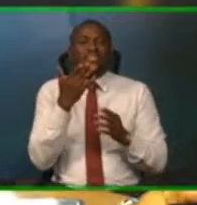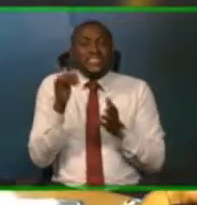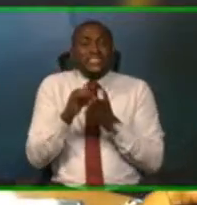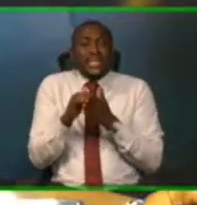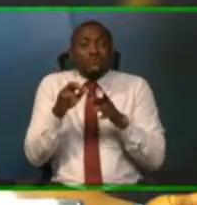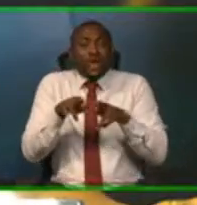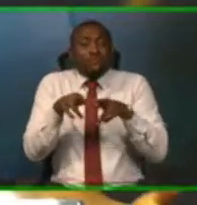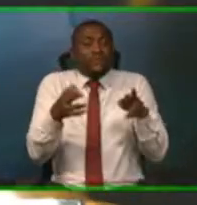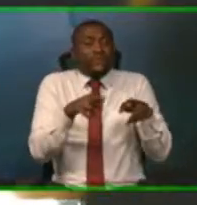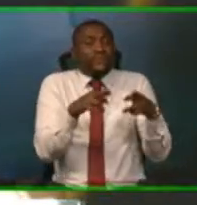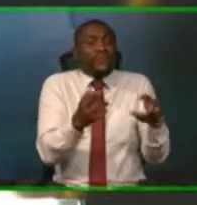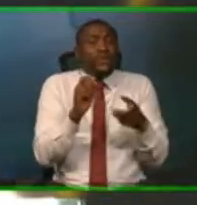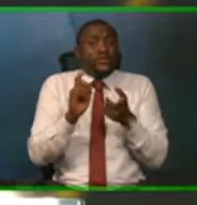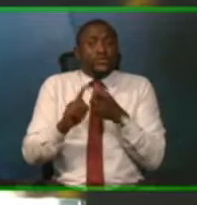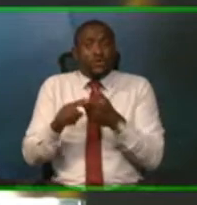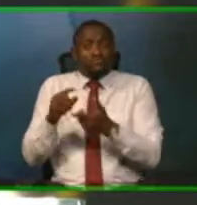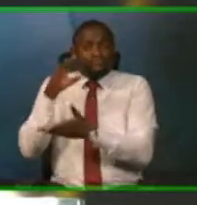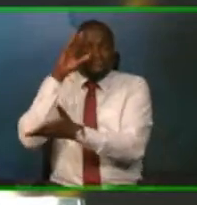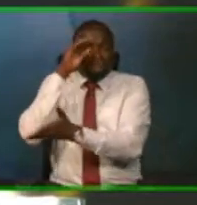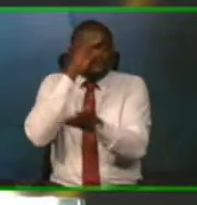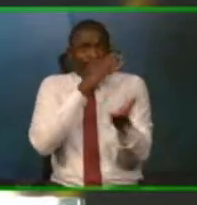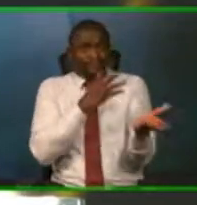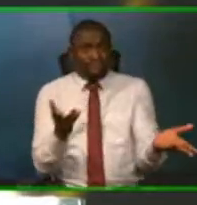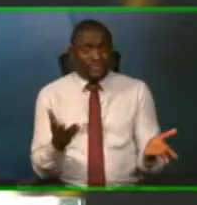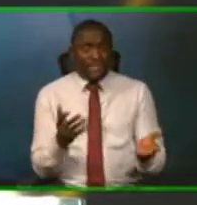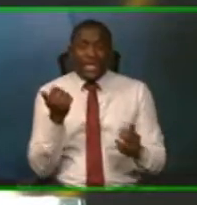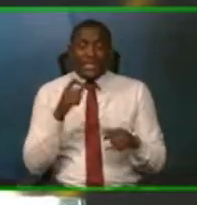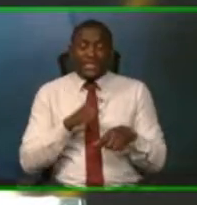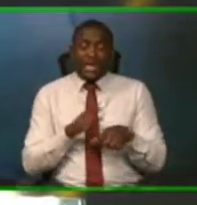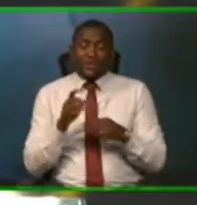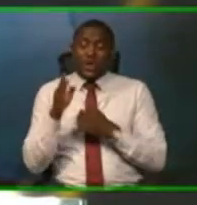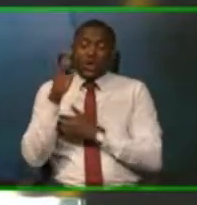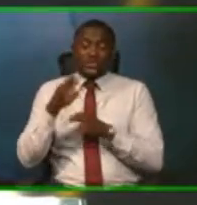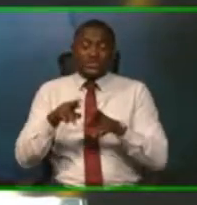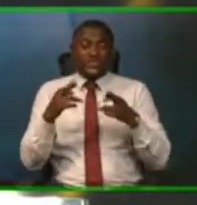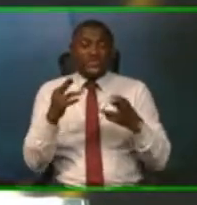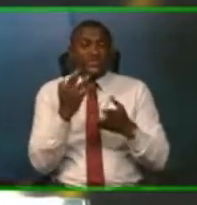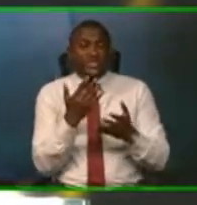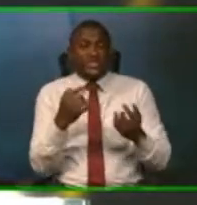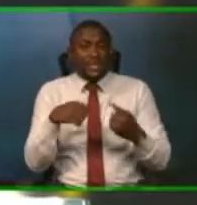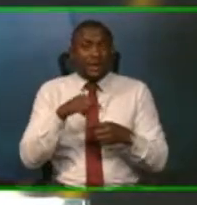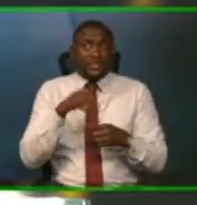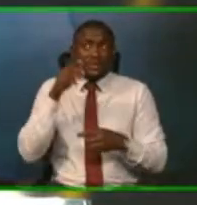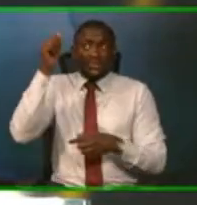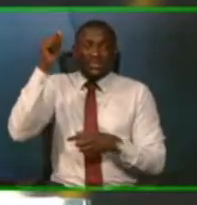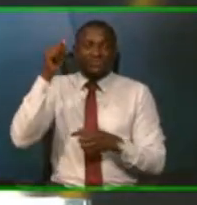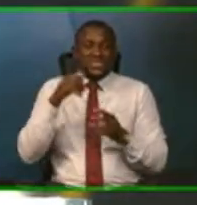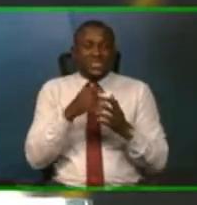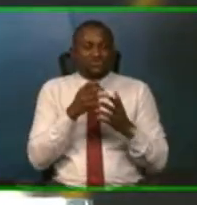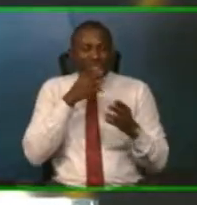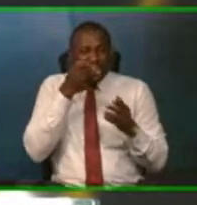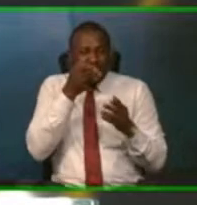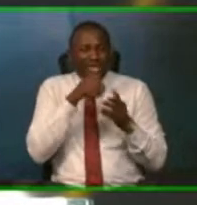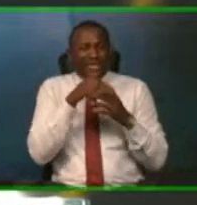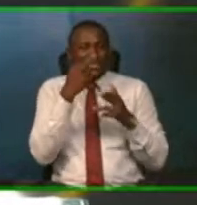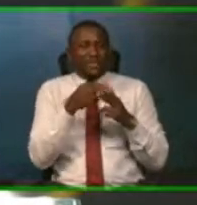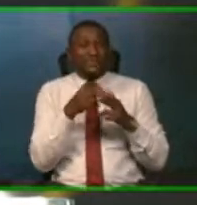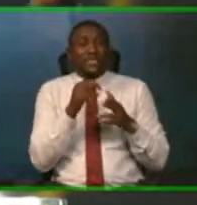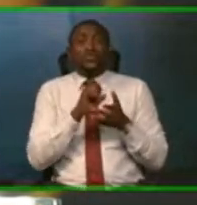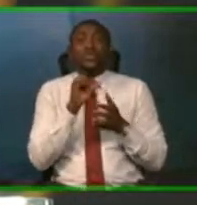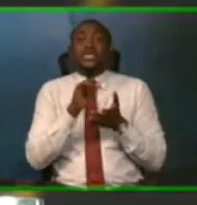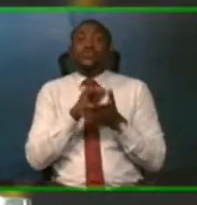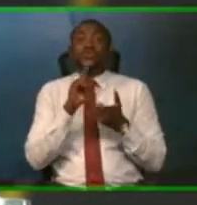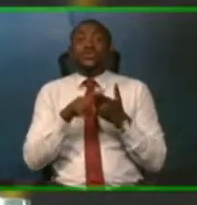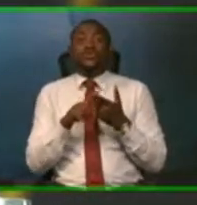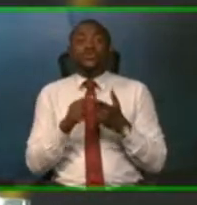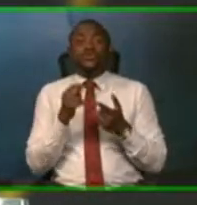men. Every time God revealed new dimensions of Himself, it will be captured in a name, so that when you want to see